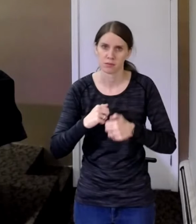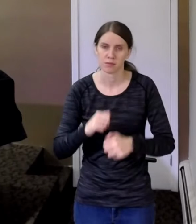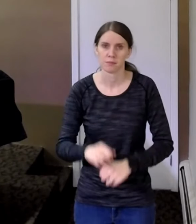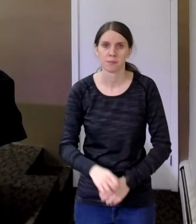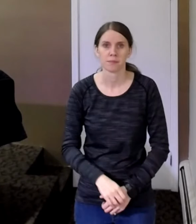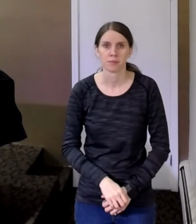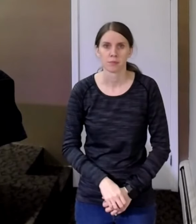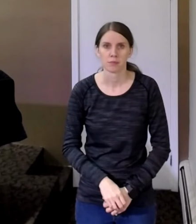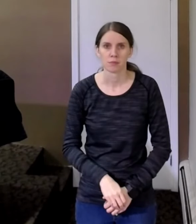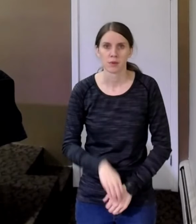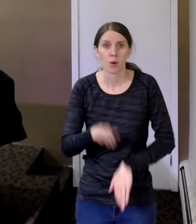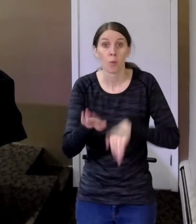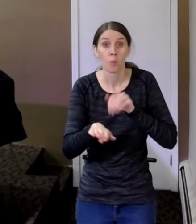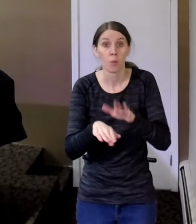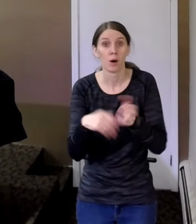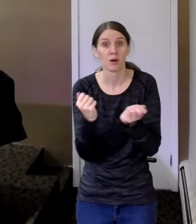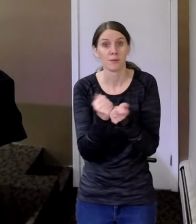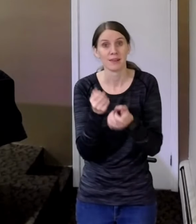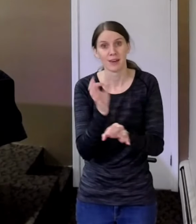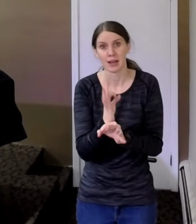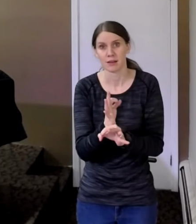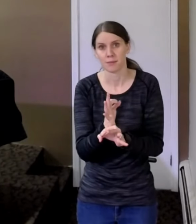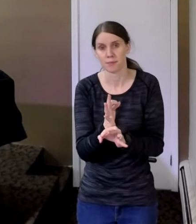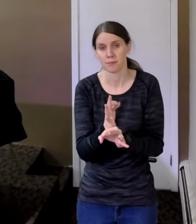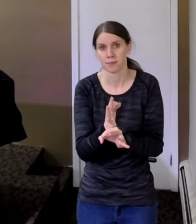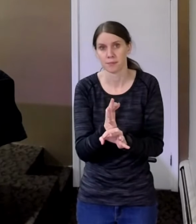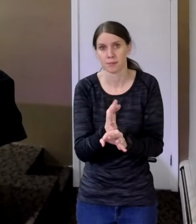We need to walk by faith.